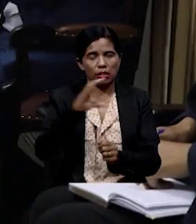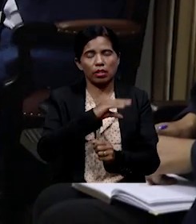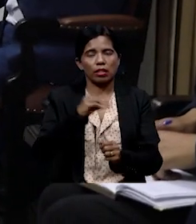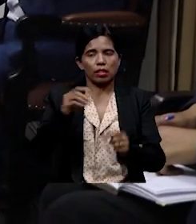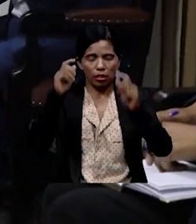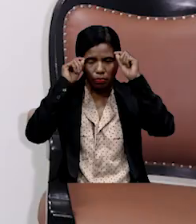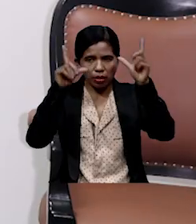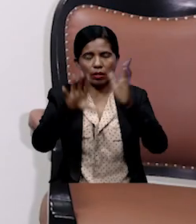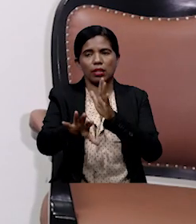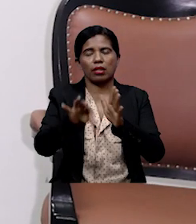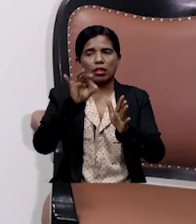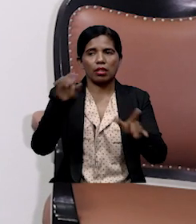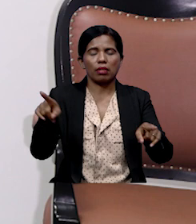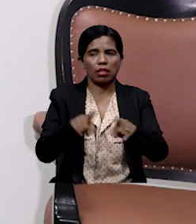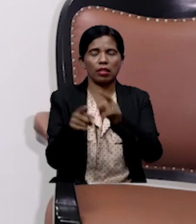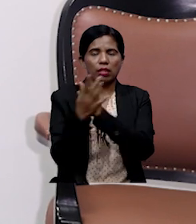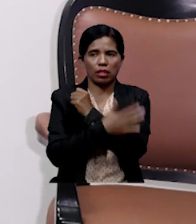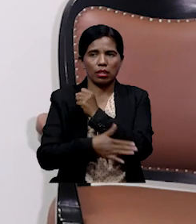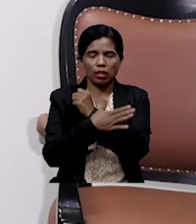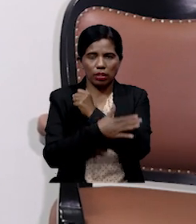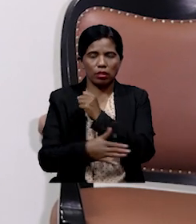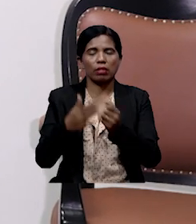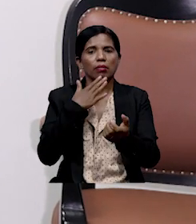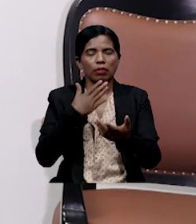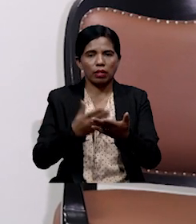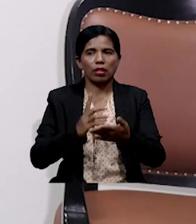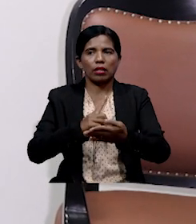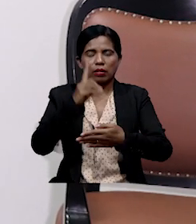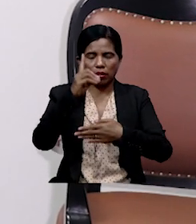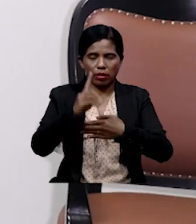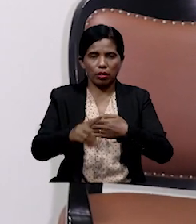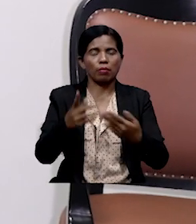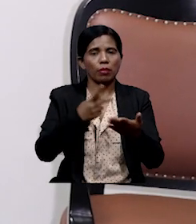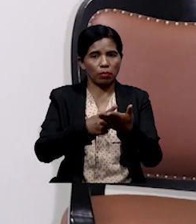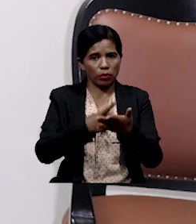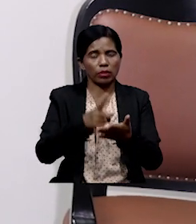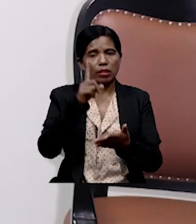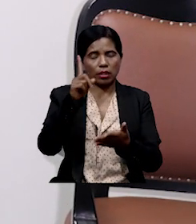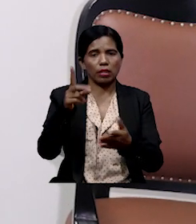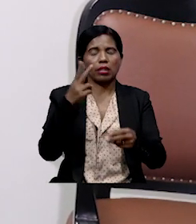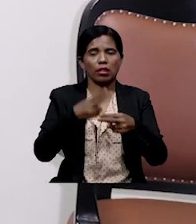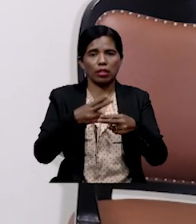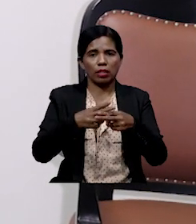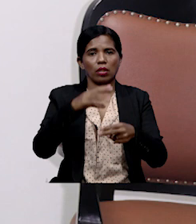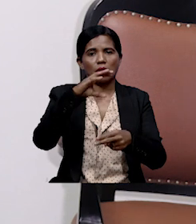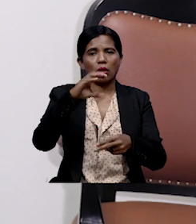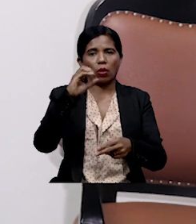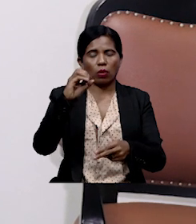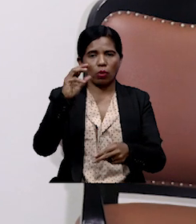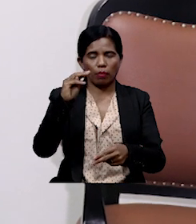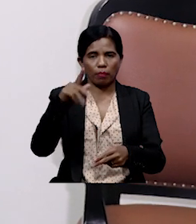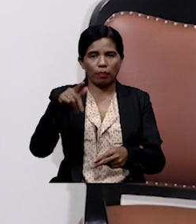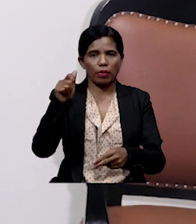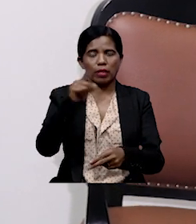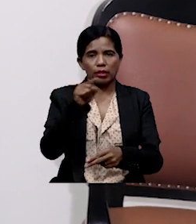hetan seleção nu dar nação elisível atu desenvolve proposta ida ne behanaran kompak e hatinang